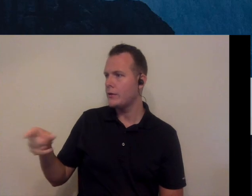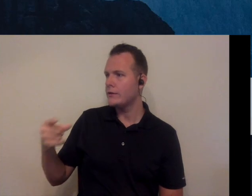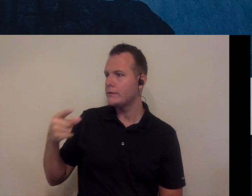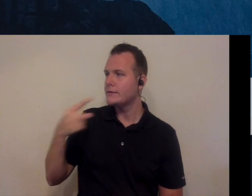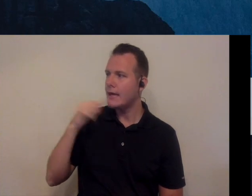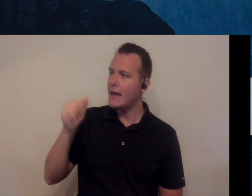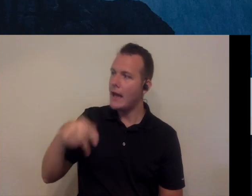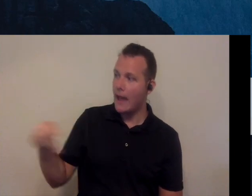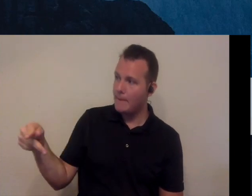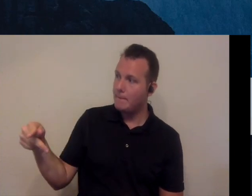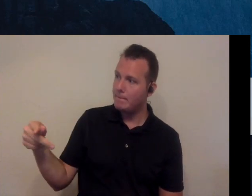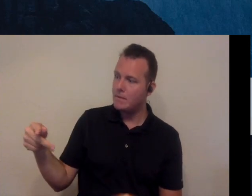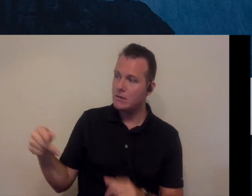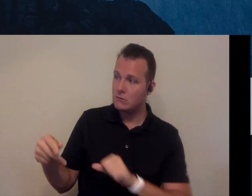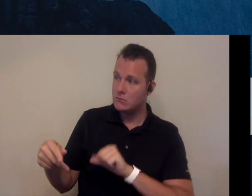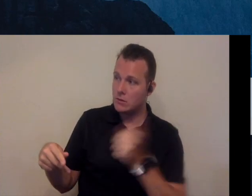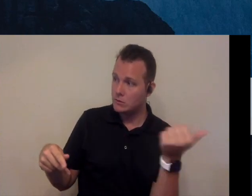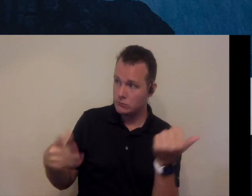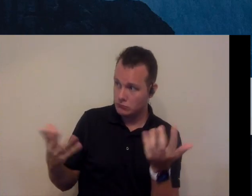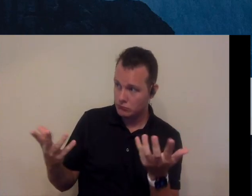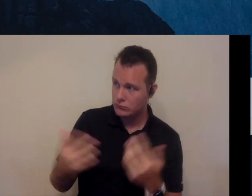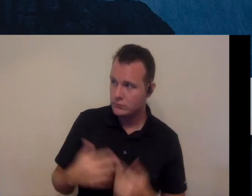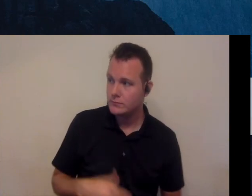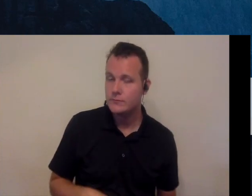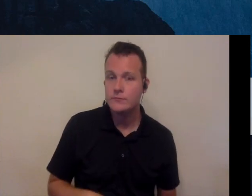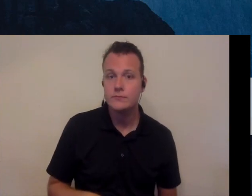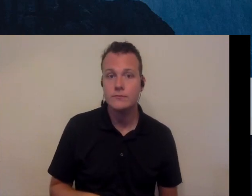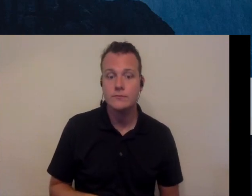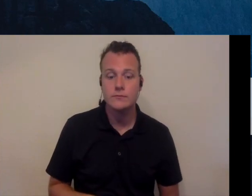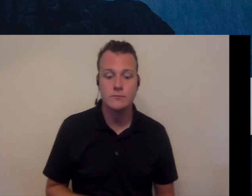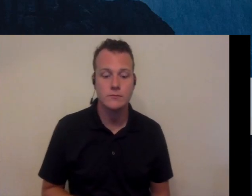you referenced the app that you used.